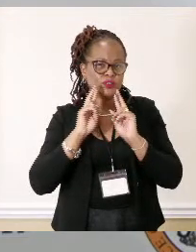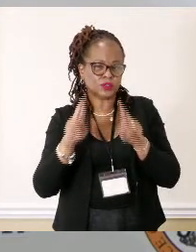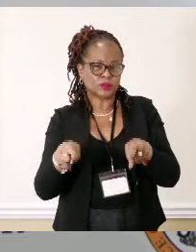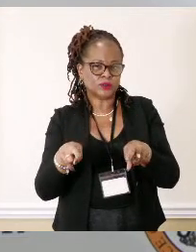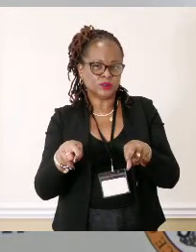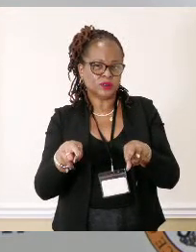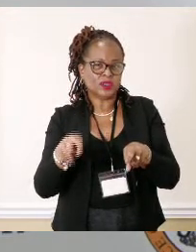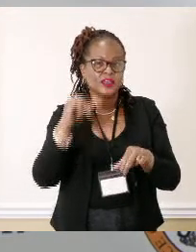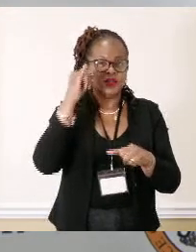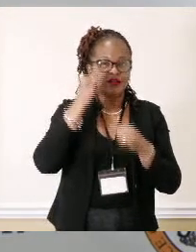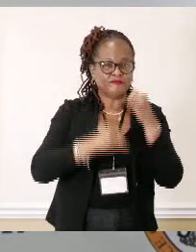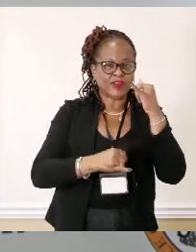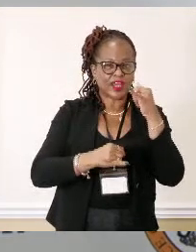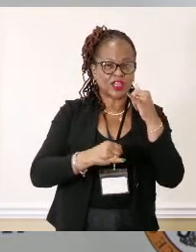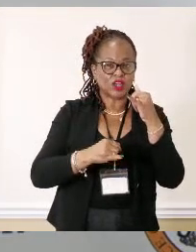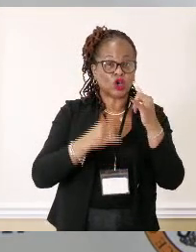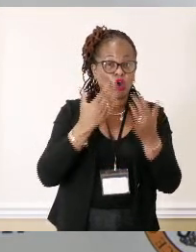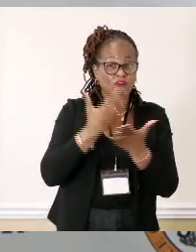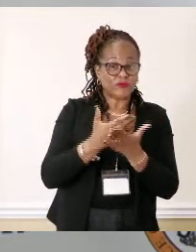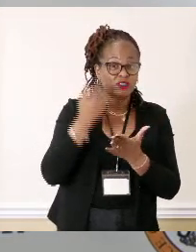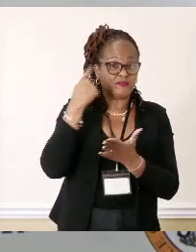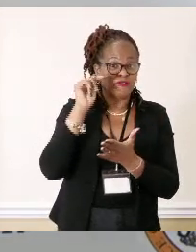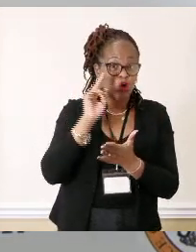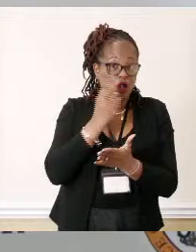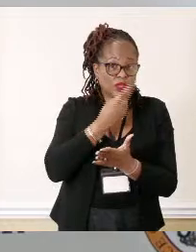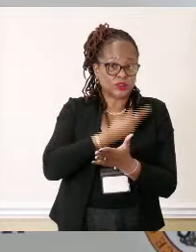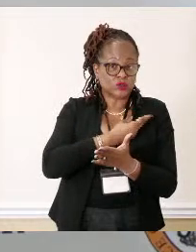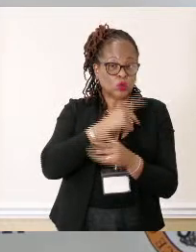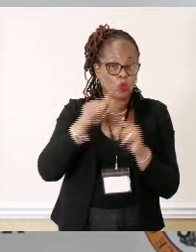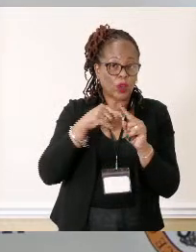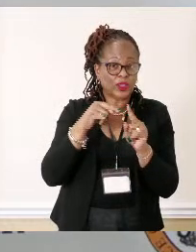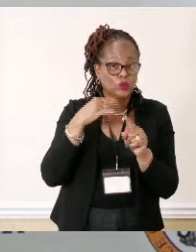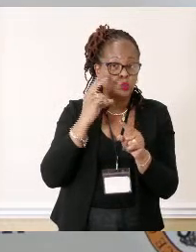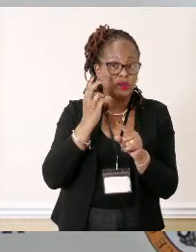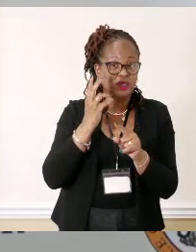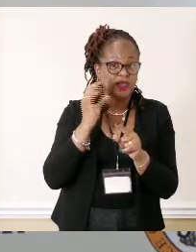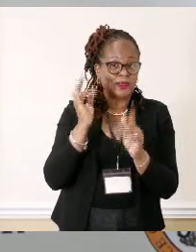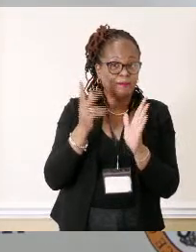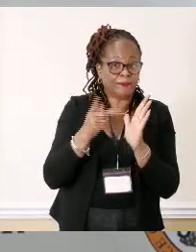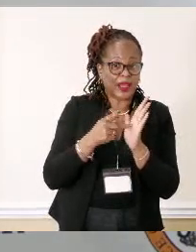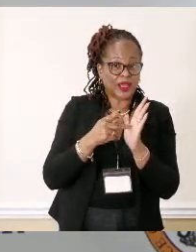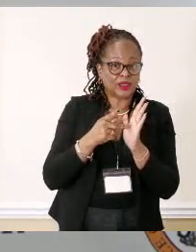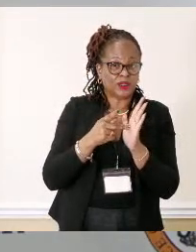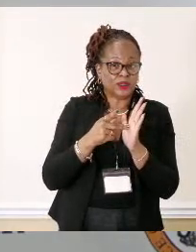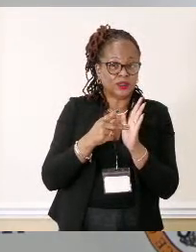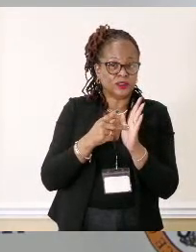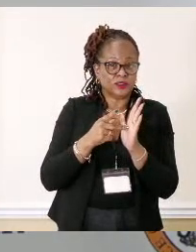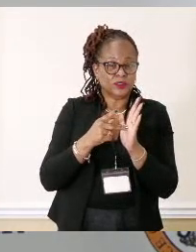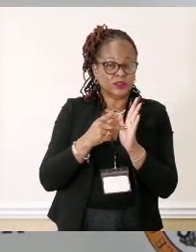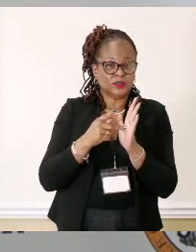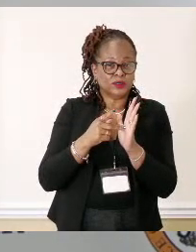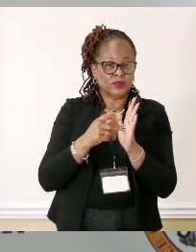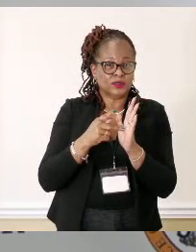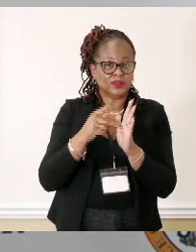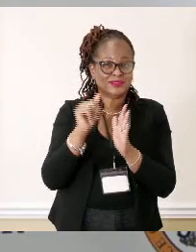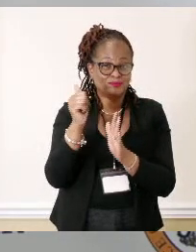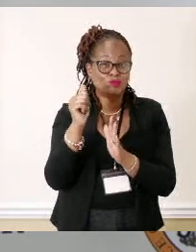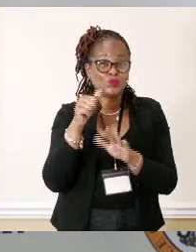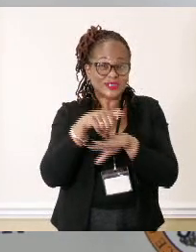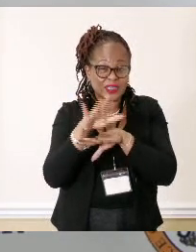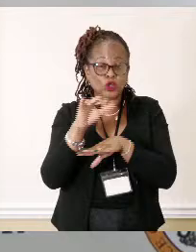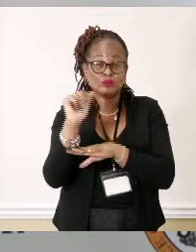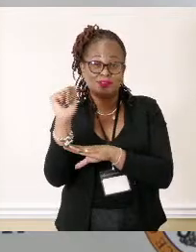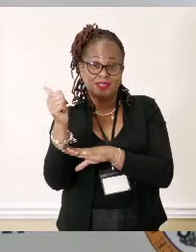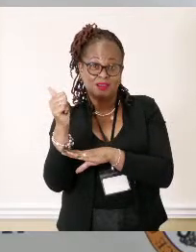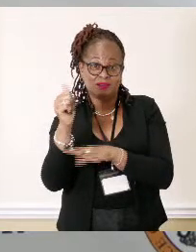The final confirmation for us will be when we get back the CARFA samples. We sent 10 CARFA samples off at the